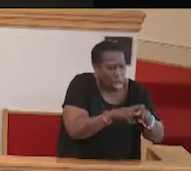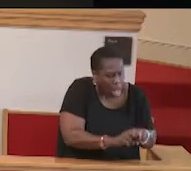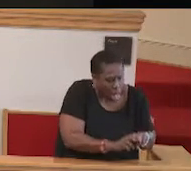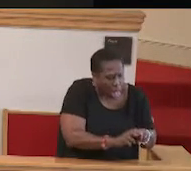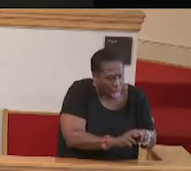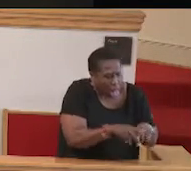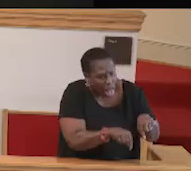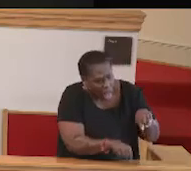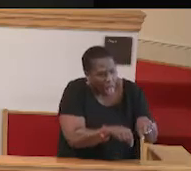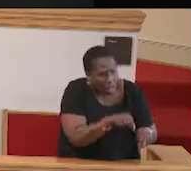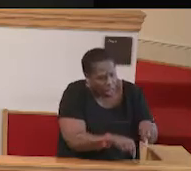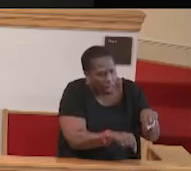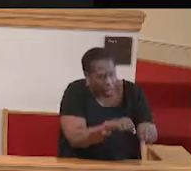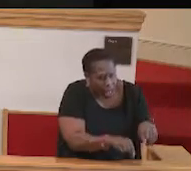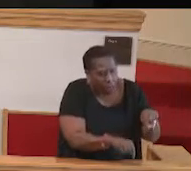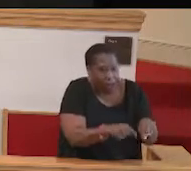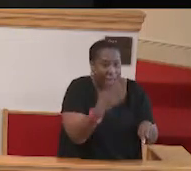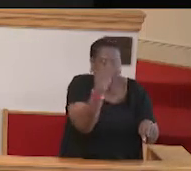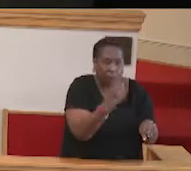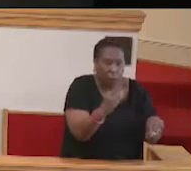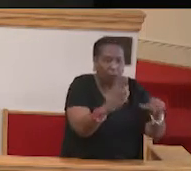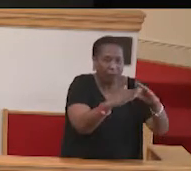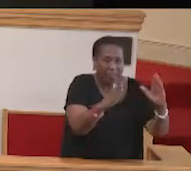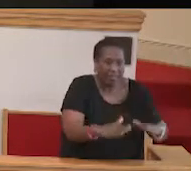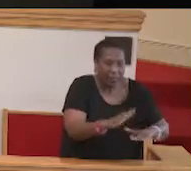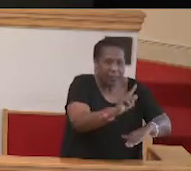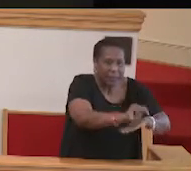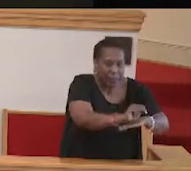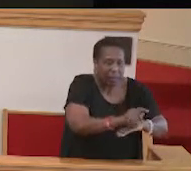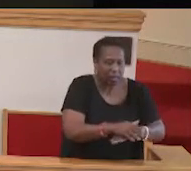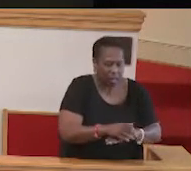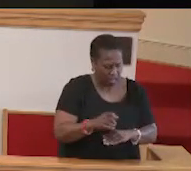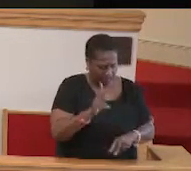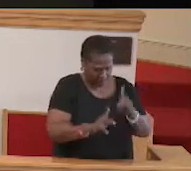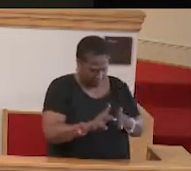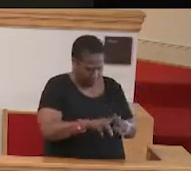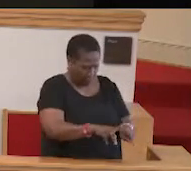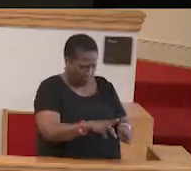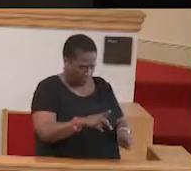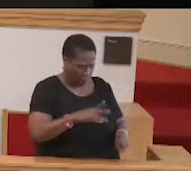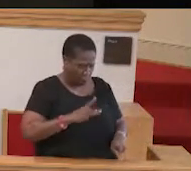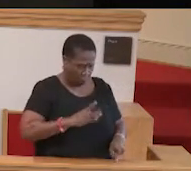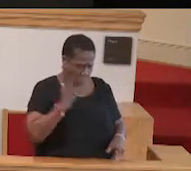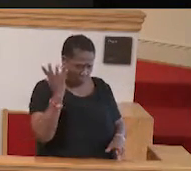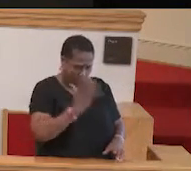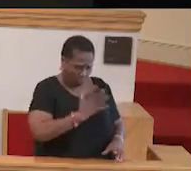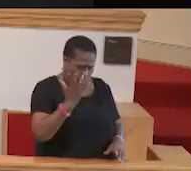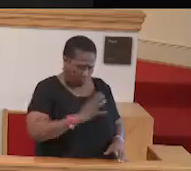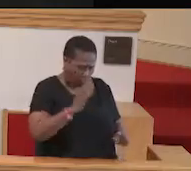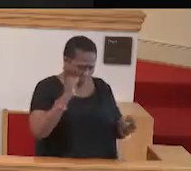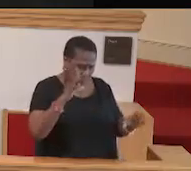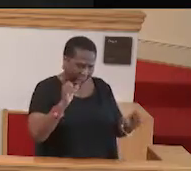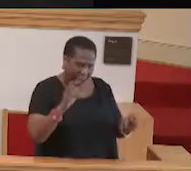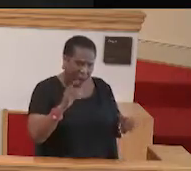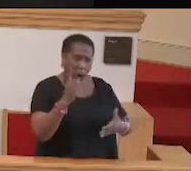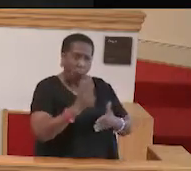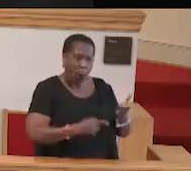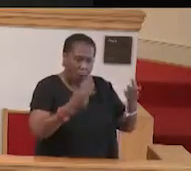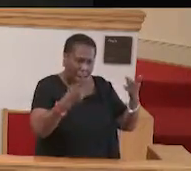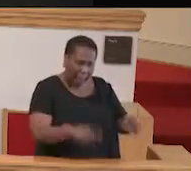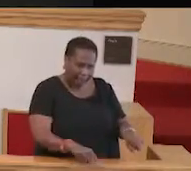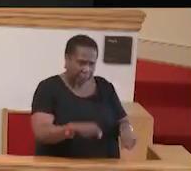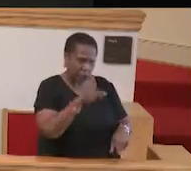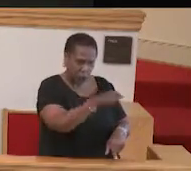alms at the beautiful gate of the temple. And they were filled with wonder and amazement what had